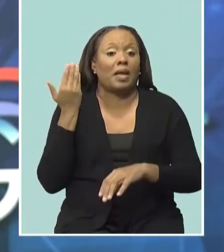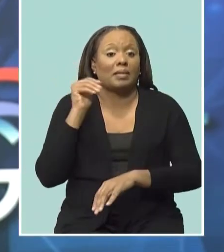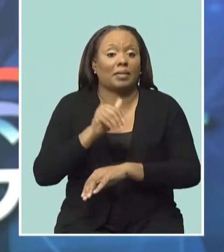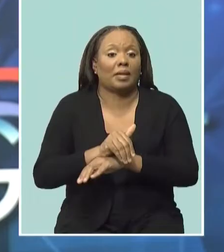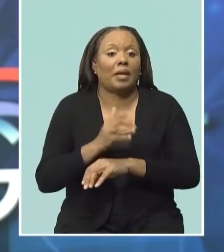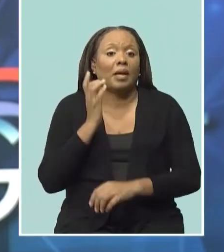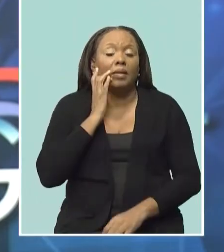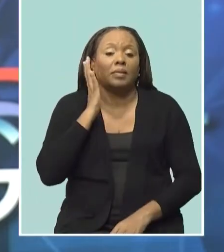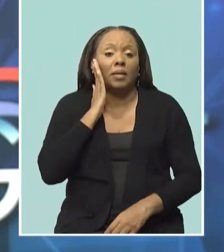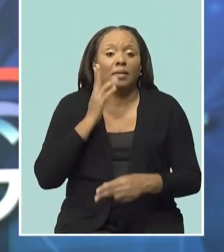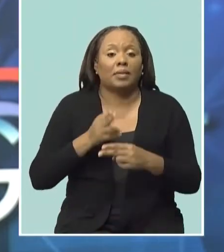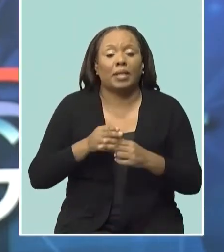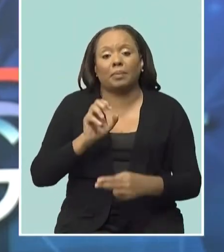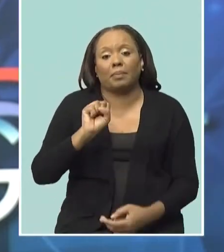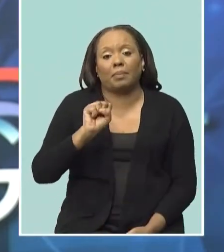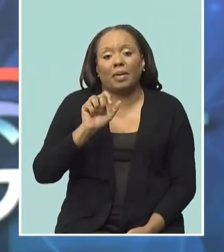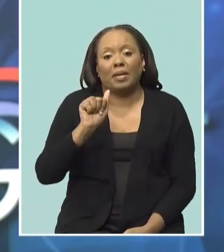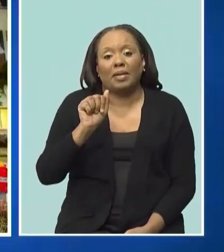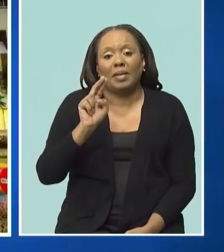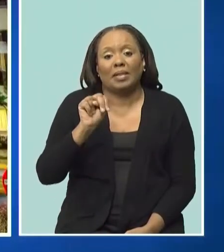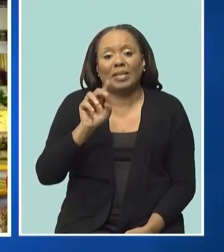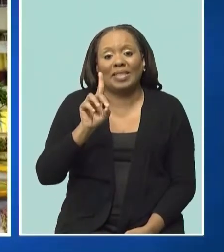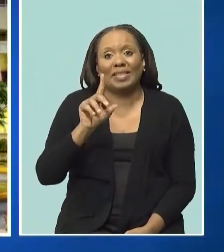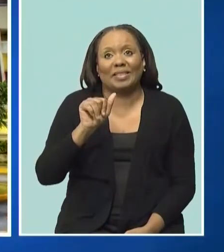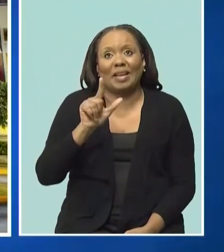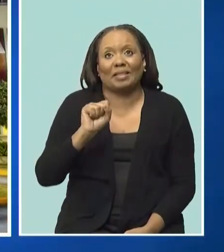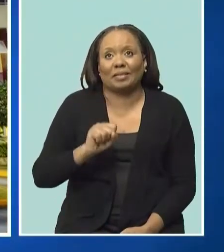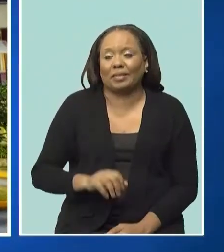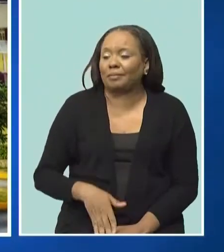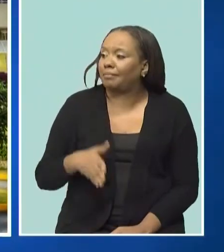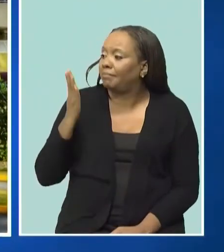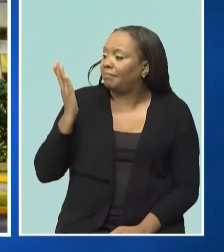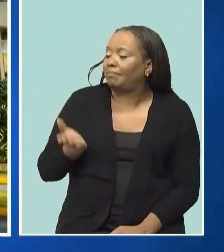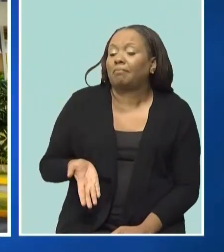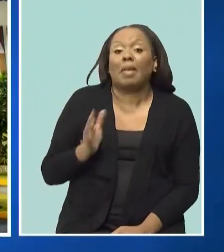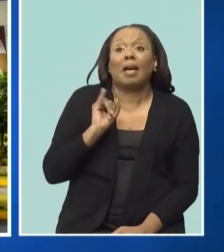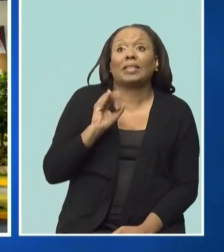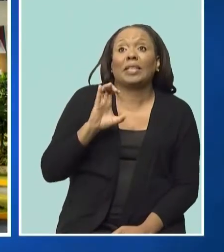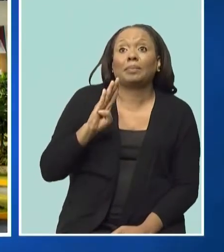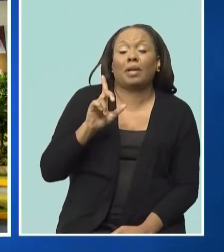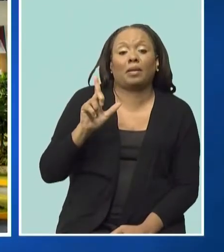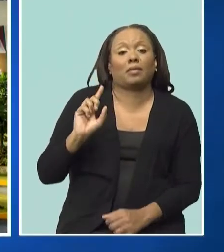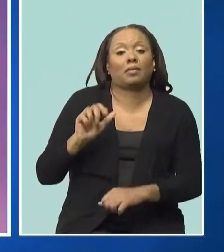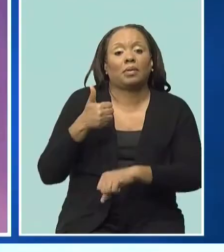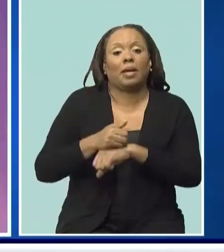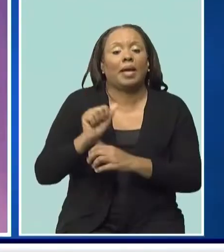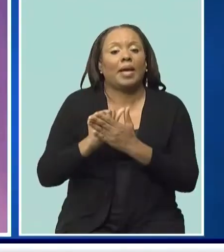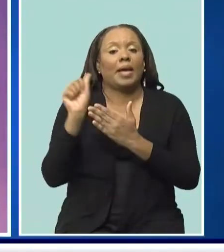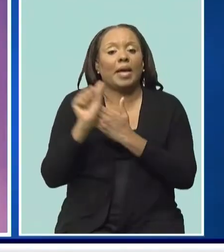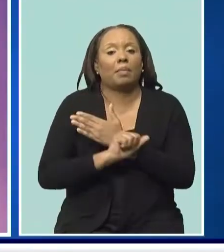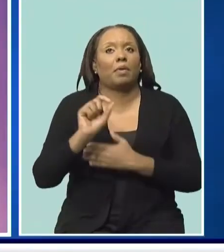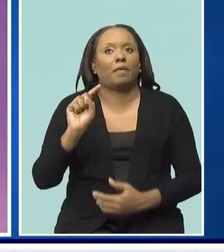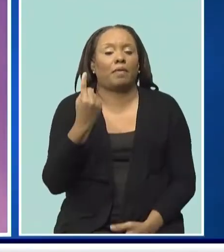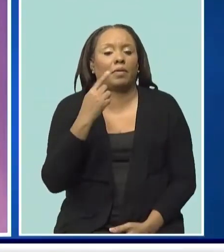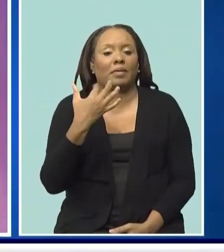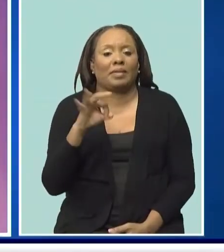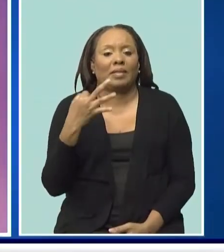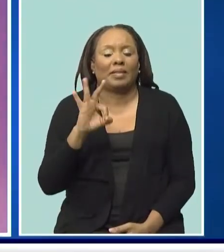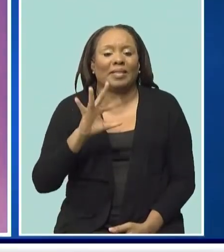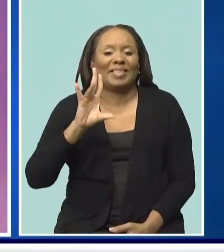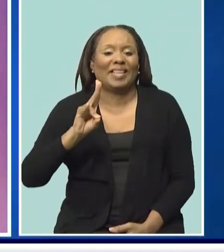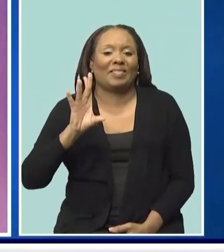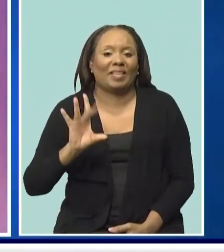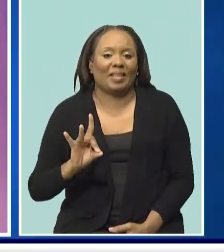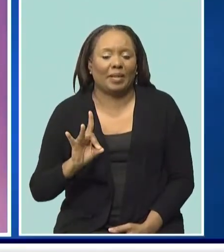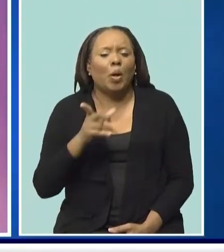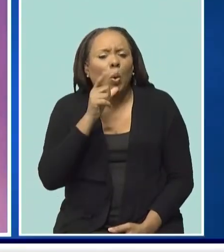Thorpe reports. The Insurance Corporation of Barbados Limited was established on April 1st, 1978 by late former Prime